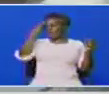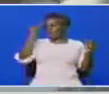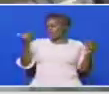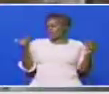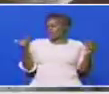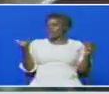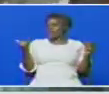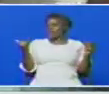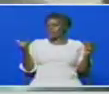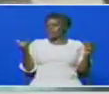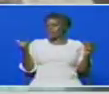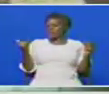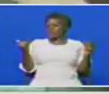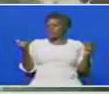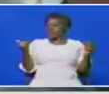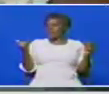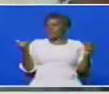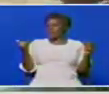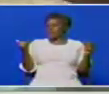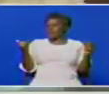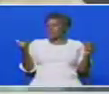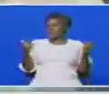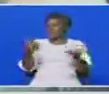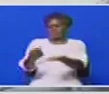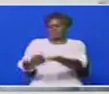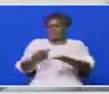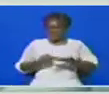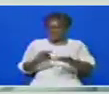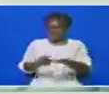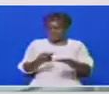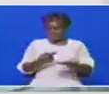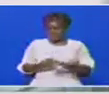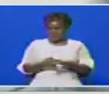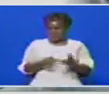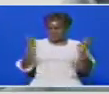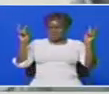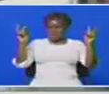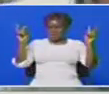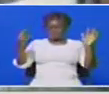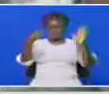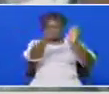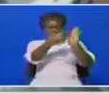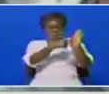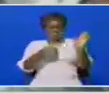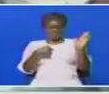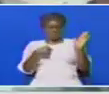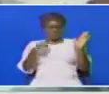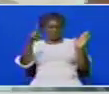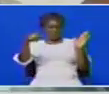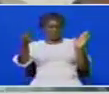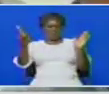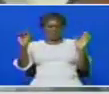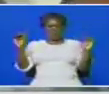conference, of course, to discuss a number of issues that we feel, of course, are not correct, not